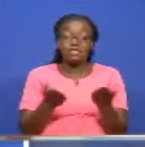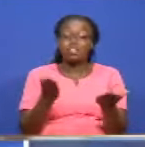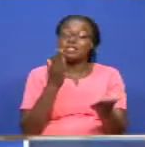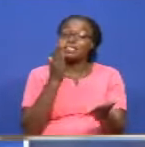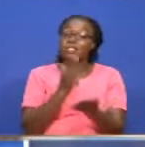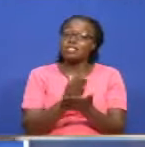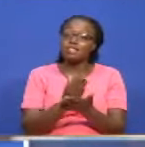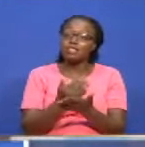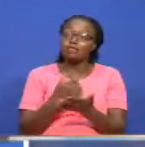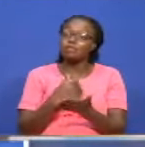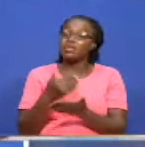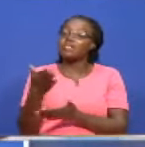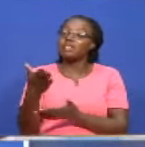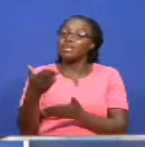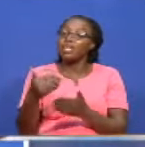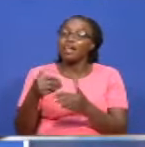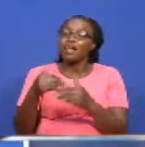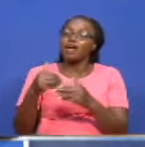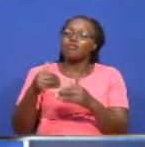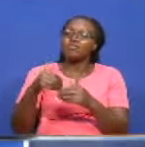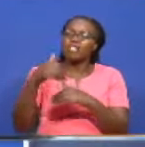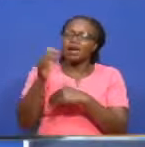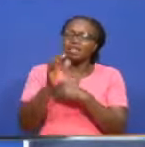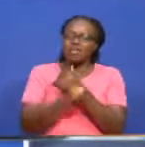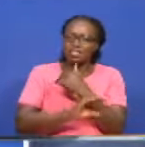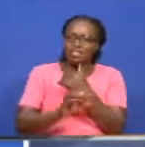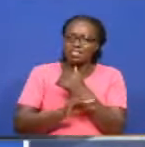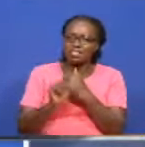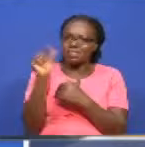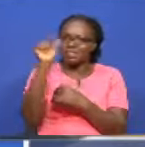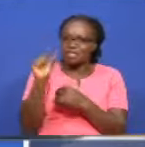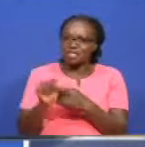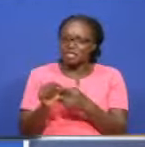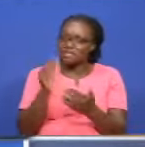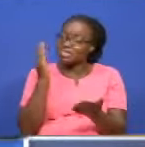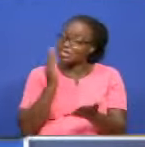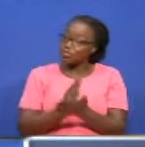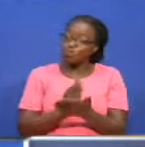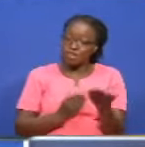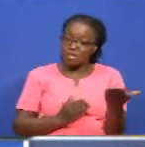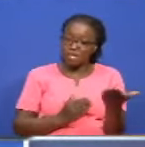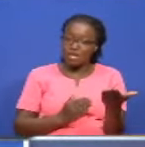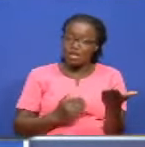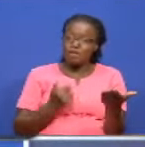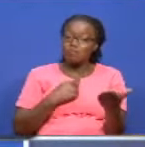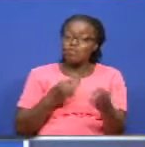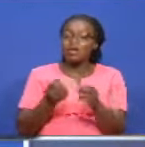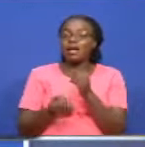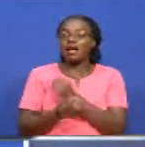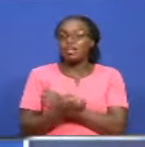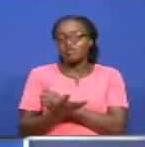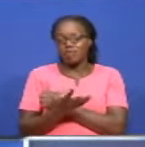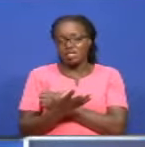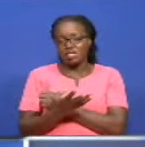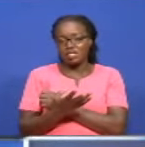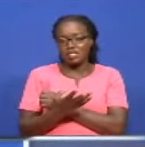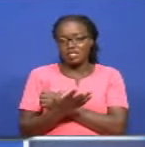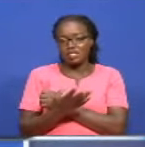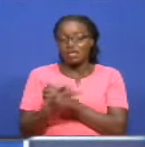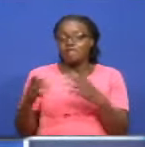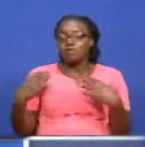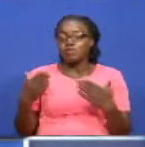nimetoka inje, nimetoka kanti za inje, I've been to Italy, so nimeona hii kitu ni real, umesikia. So for me, what I can advise the people outside